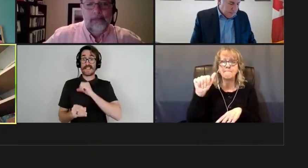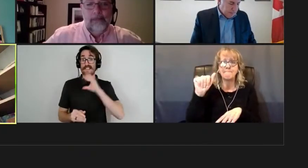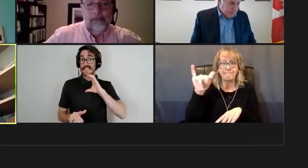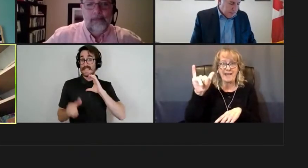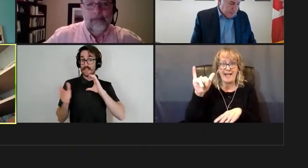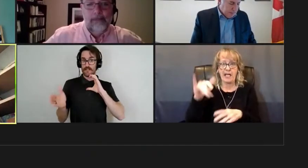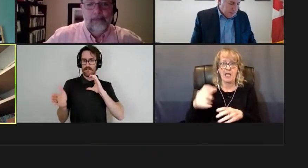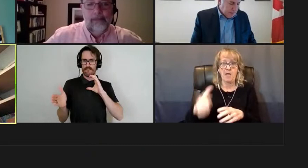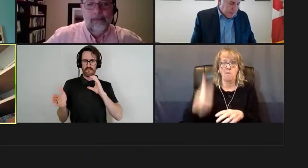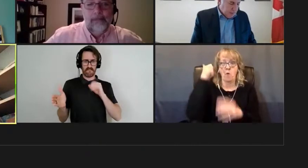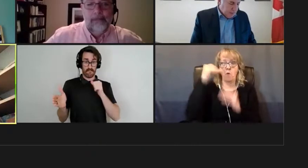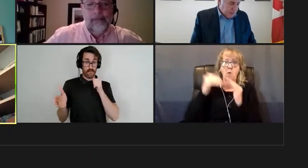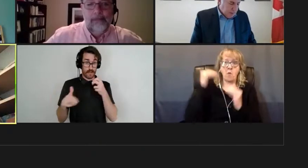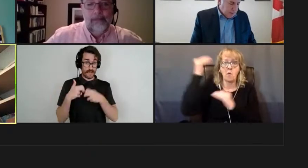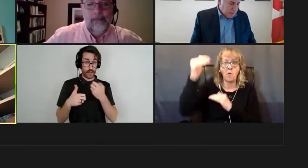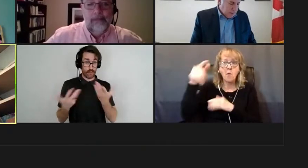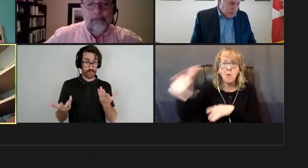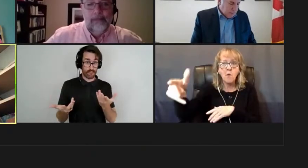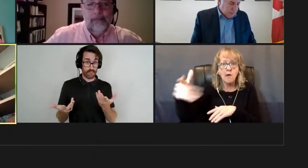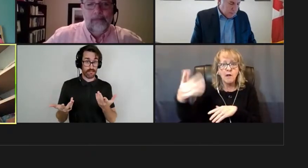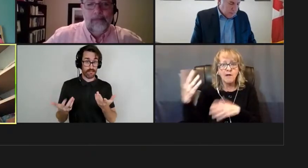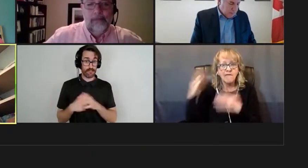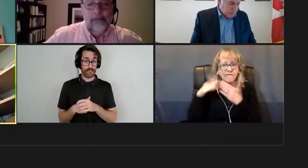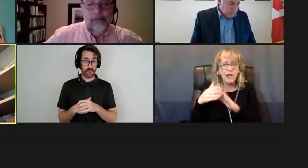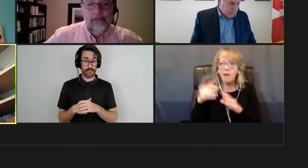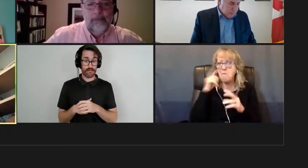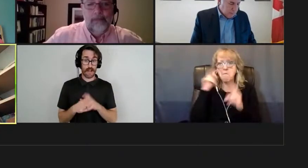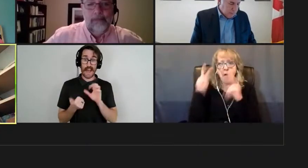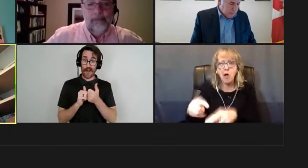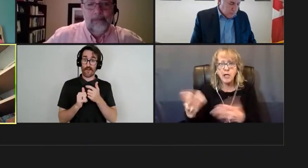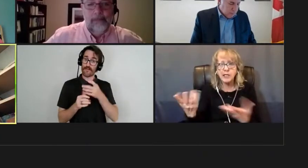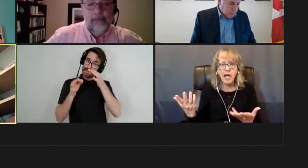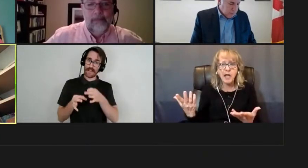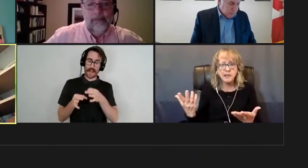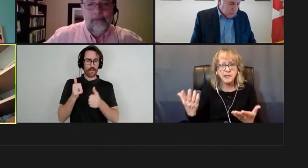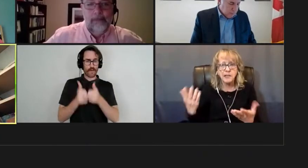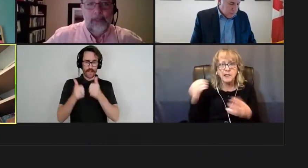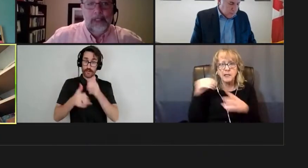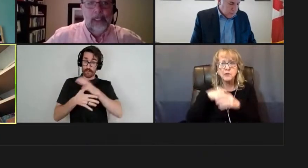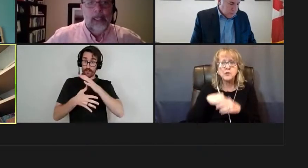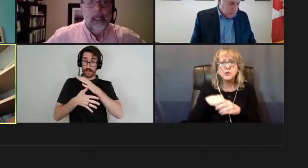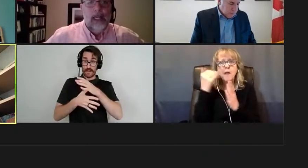not taken into consideration as well in prioritizing?